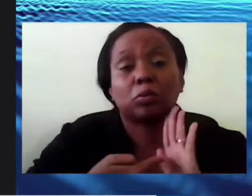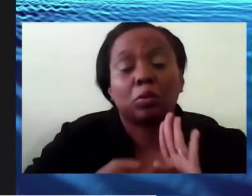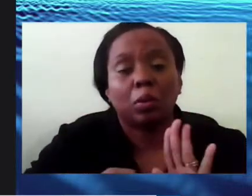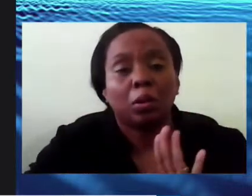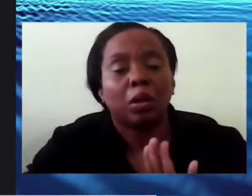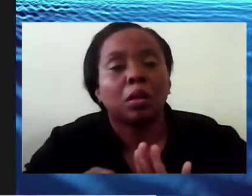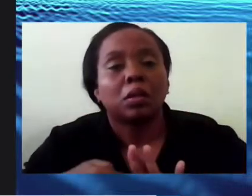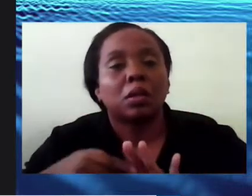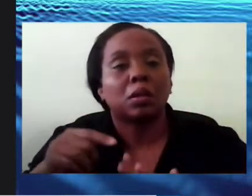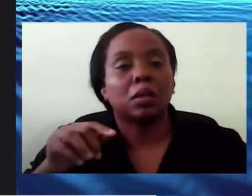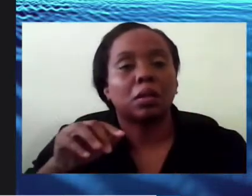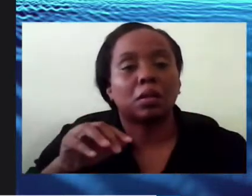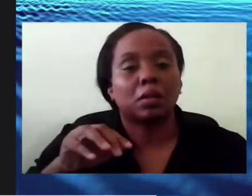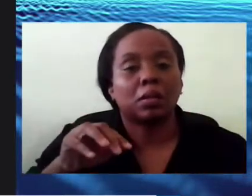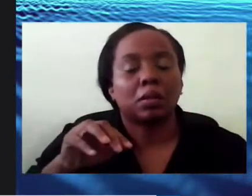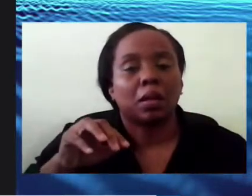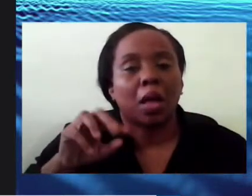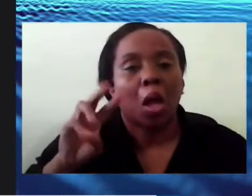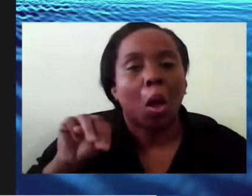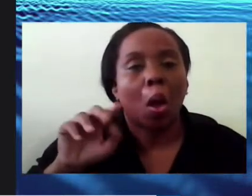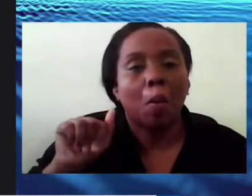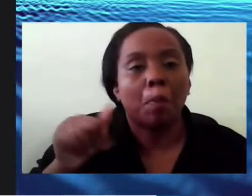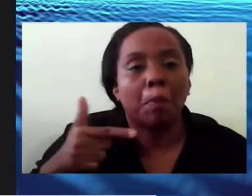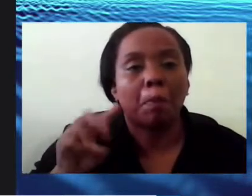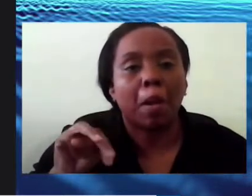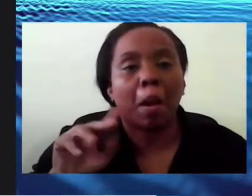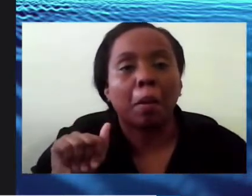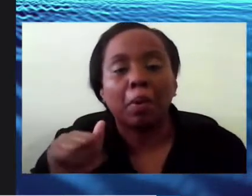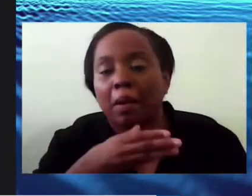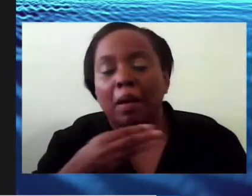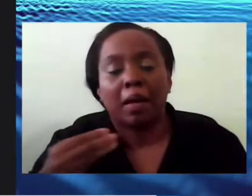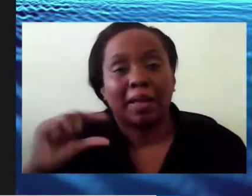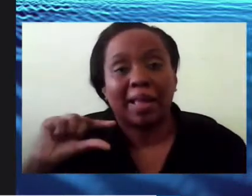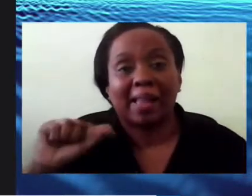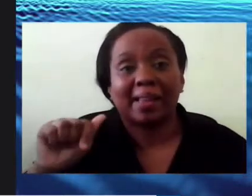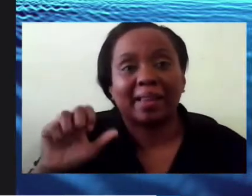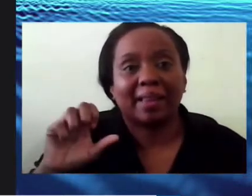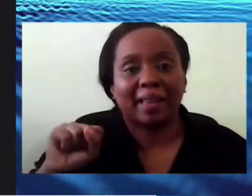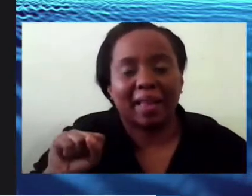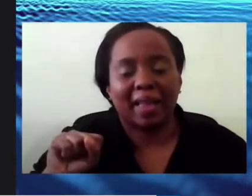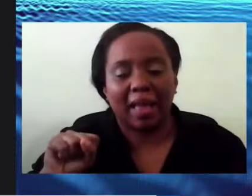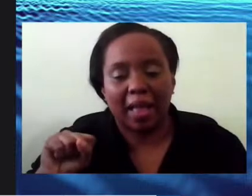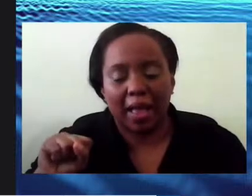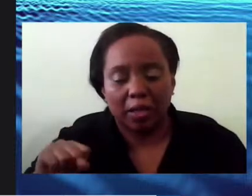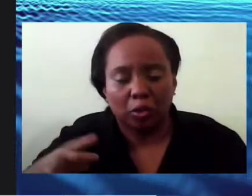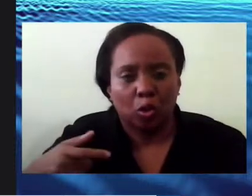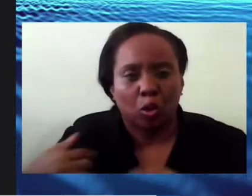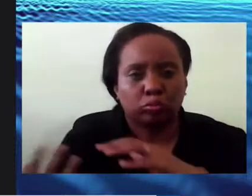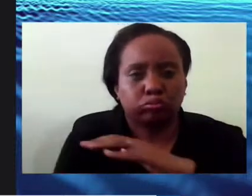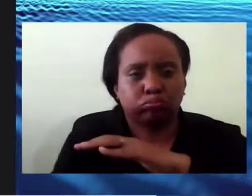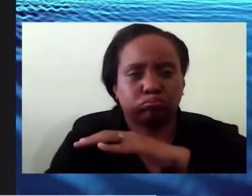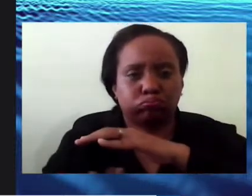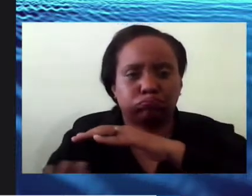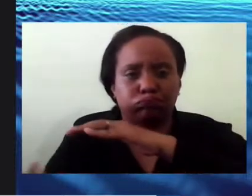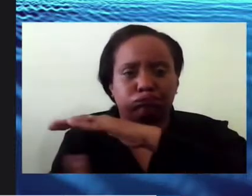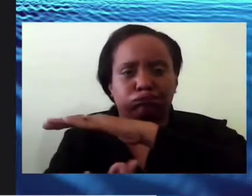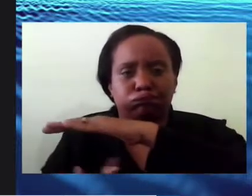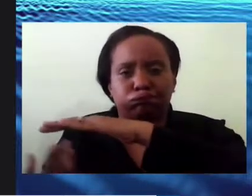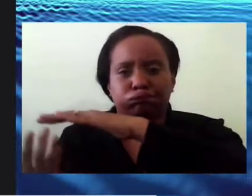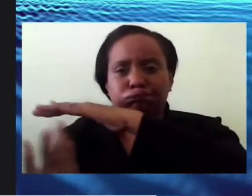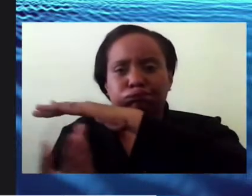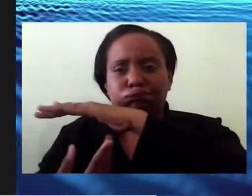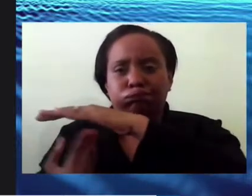fluids, by fluids, I mean magma and gas through the volcanic system. So that indicates